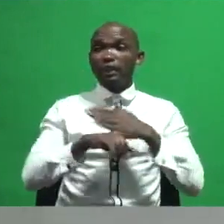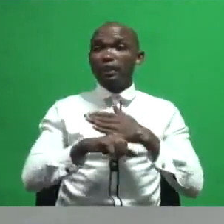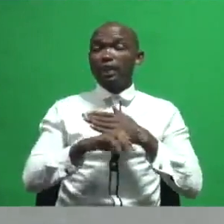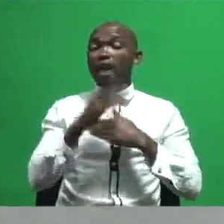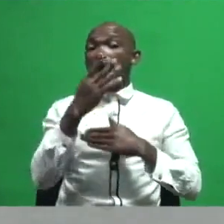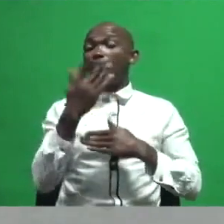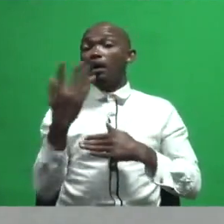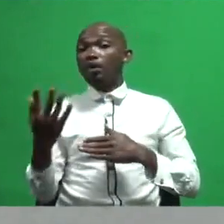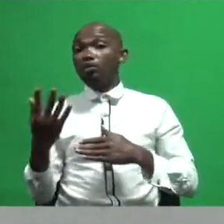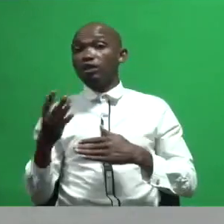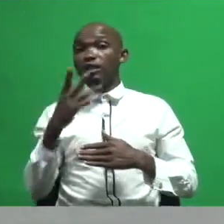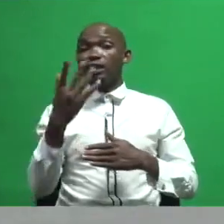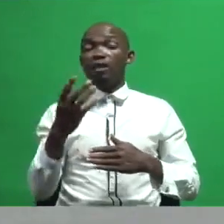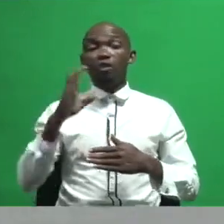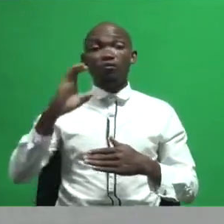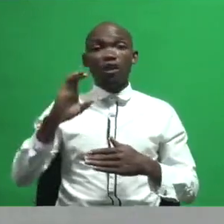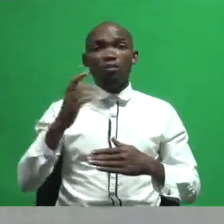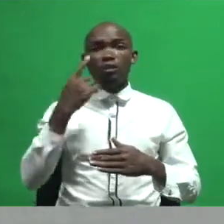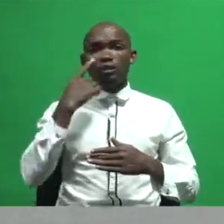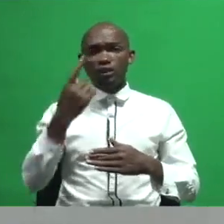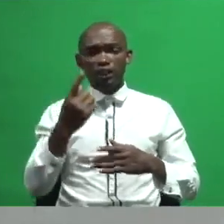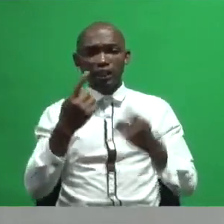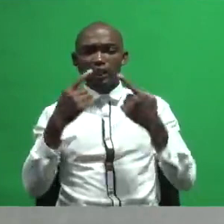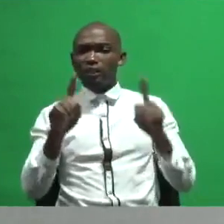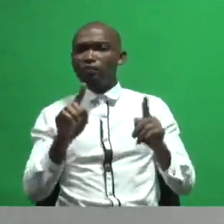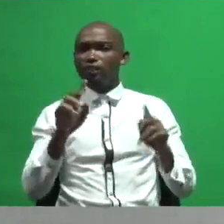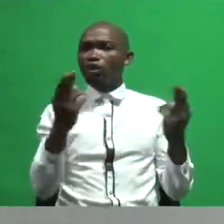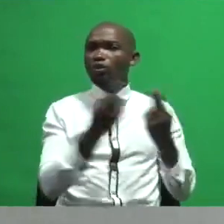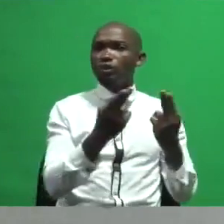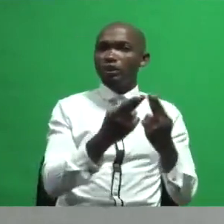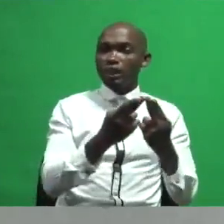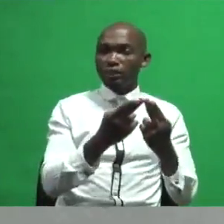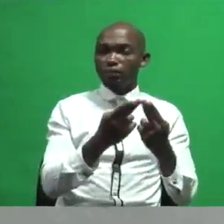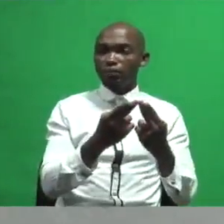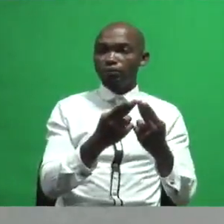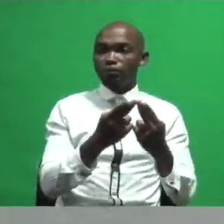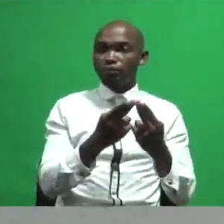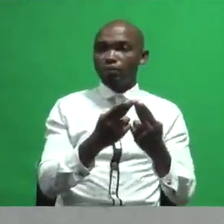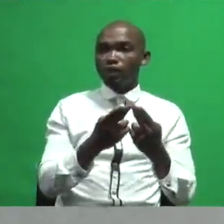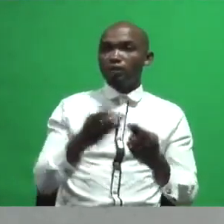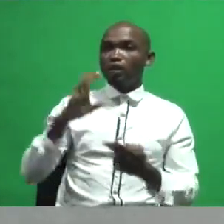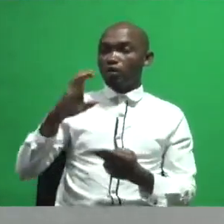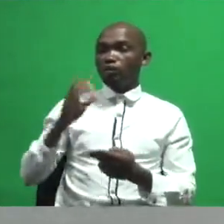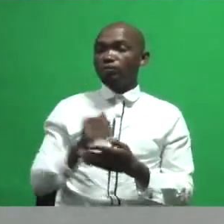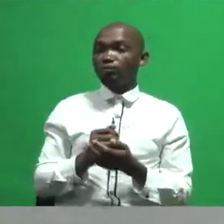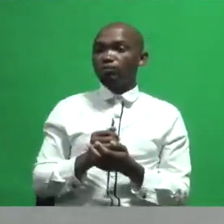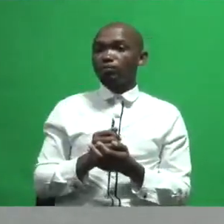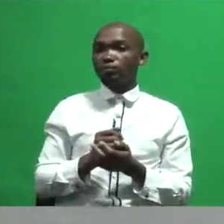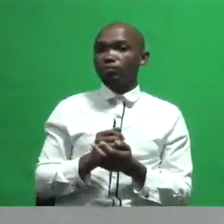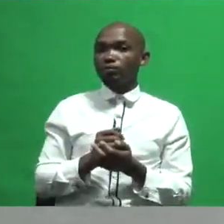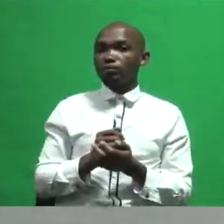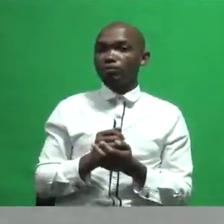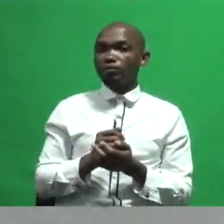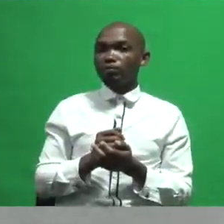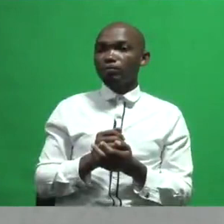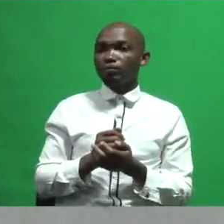about number of atoms present. Are they different or the same? Okay? Here, let us count on carbons. How